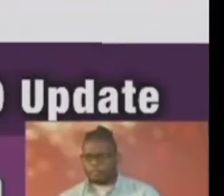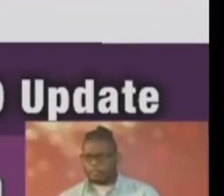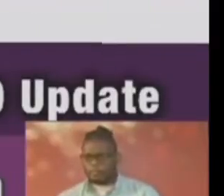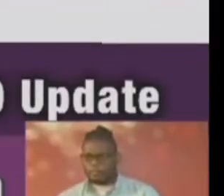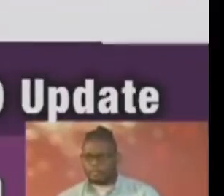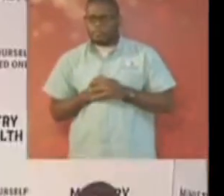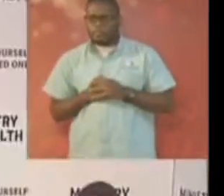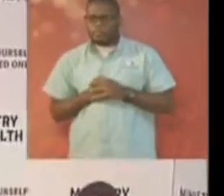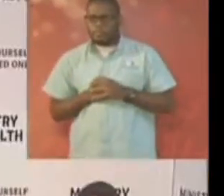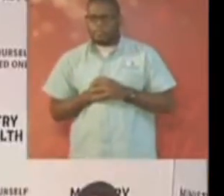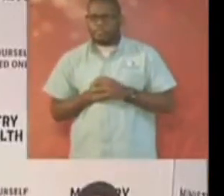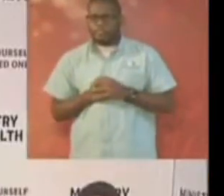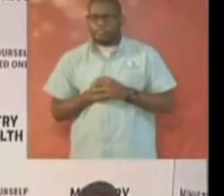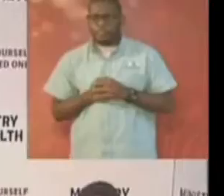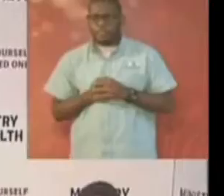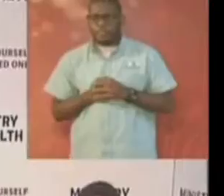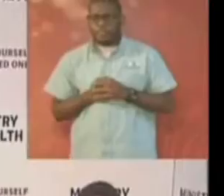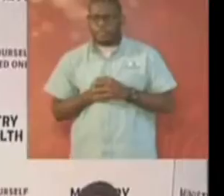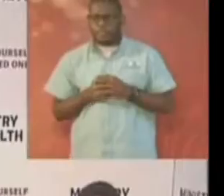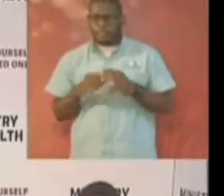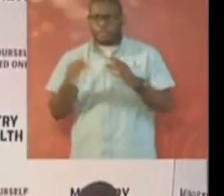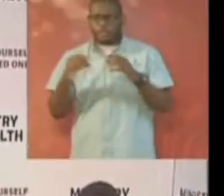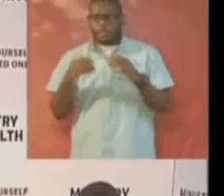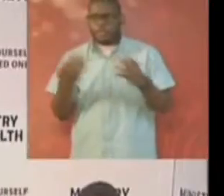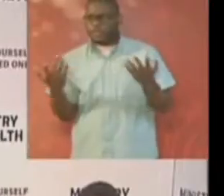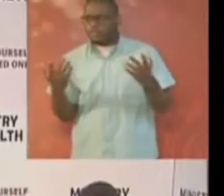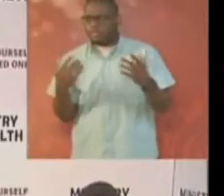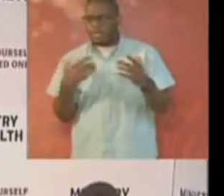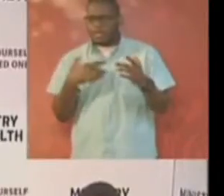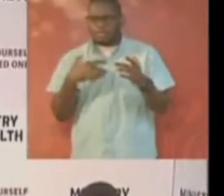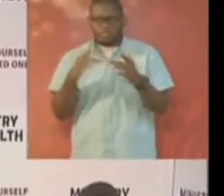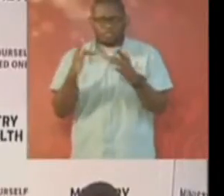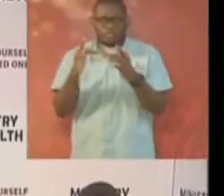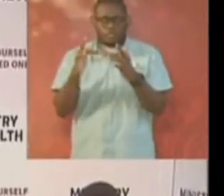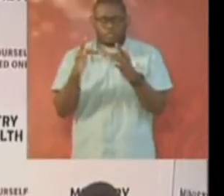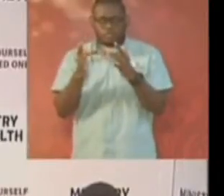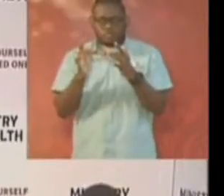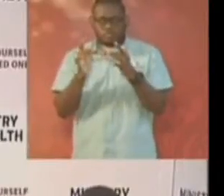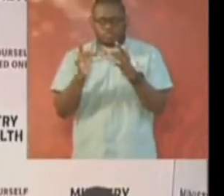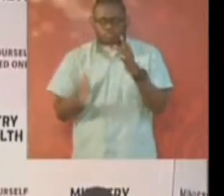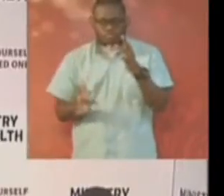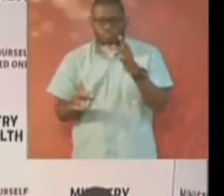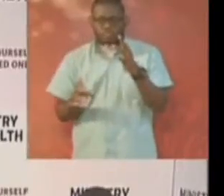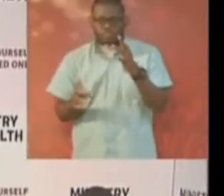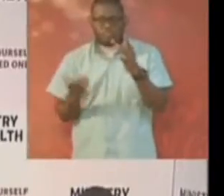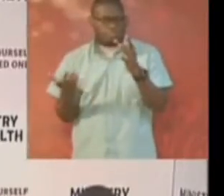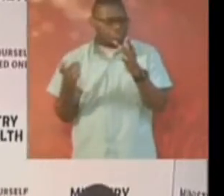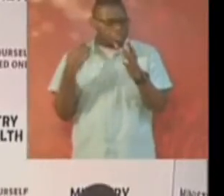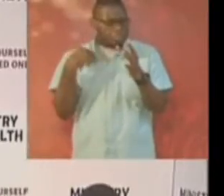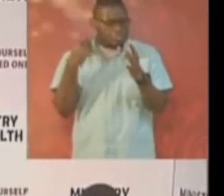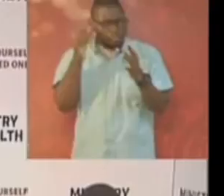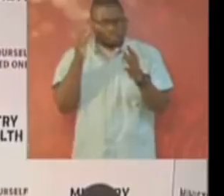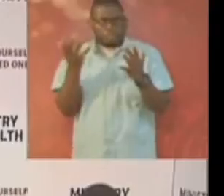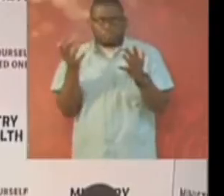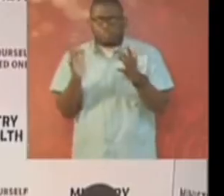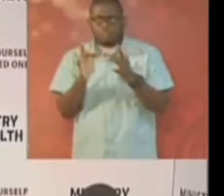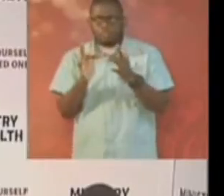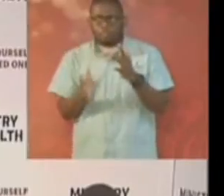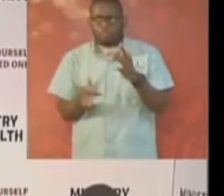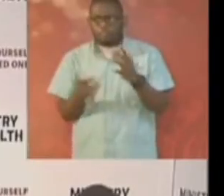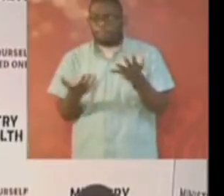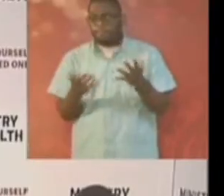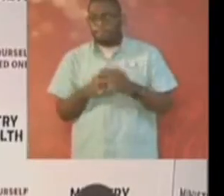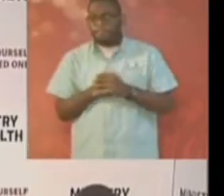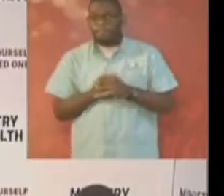We seem to have lost Tobago Channel 5. Was it sufficient enough to answer the